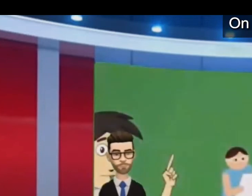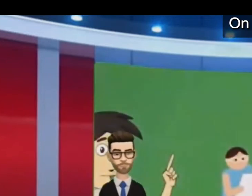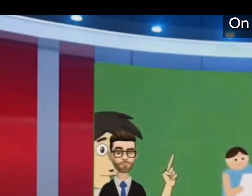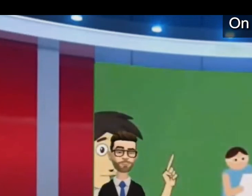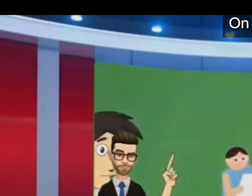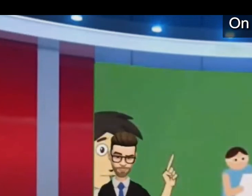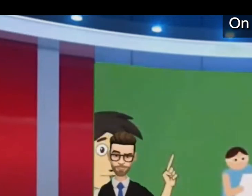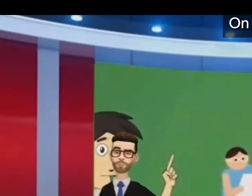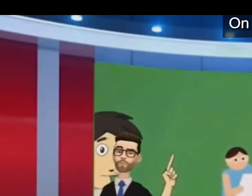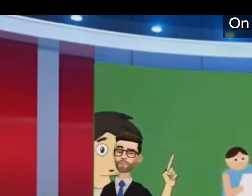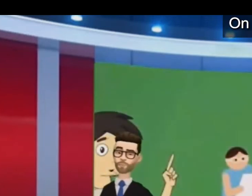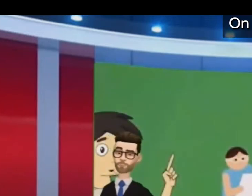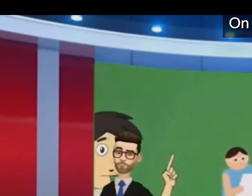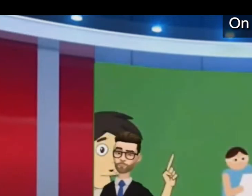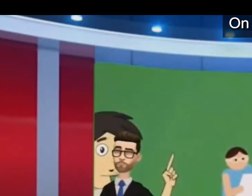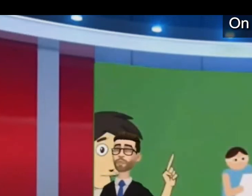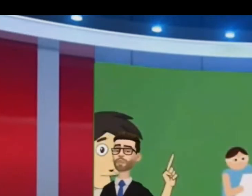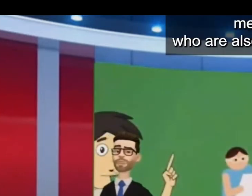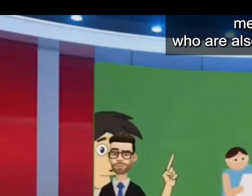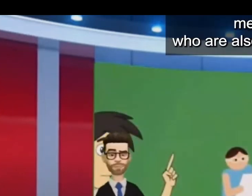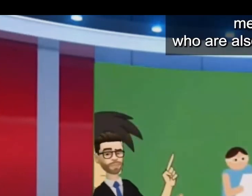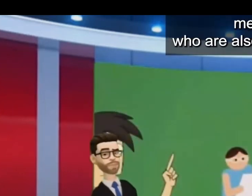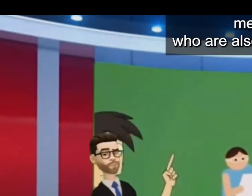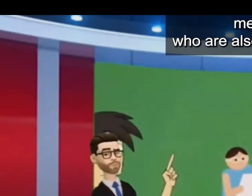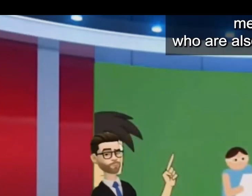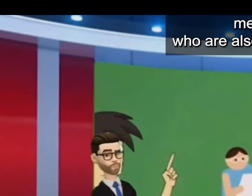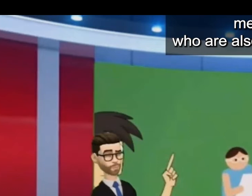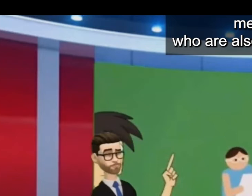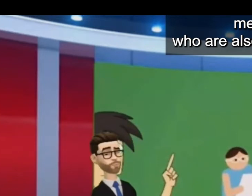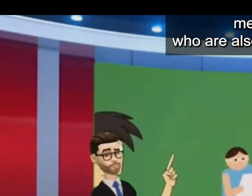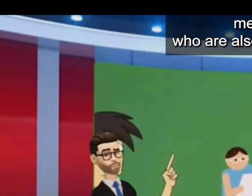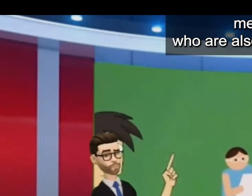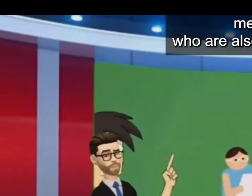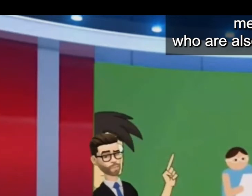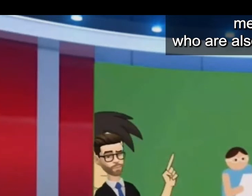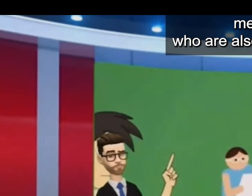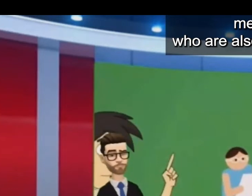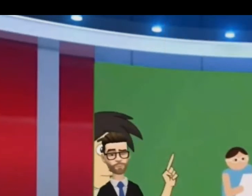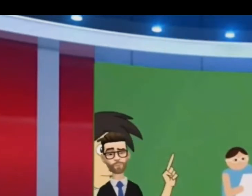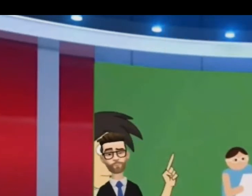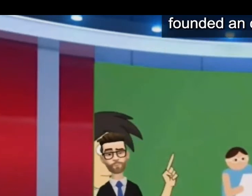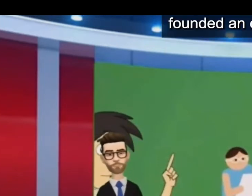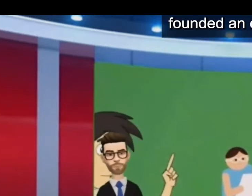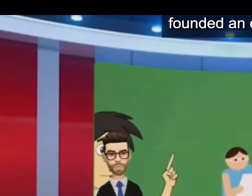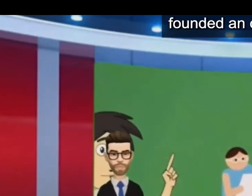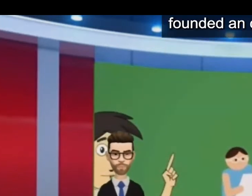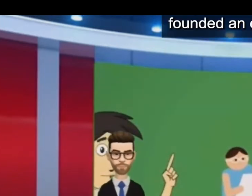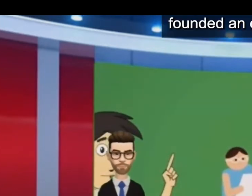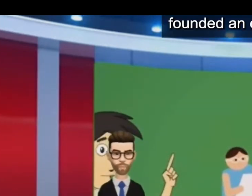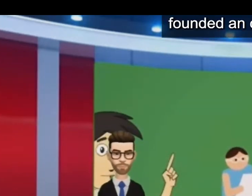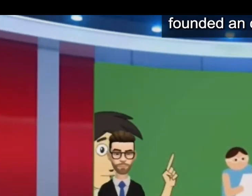On September 17, 2018, me and my friends, who are also people with disabilities, founded